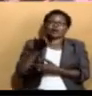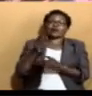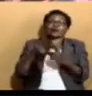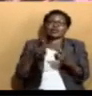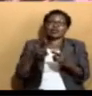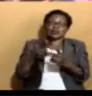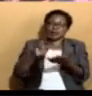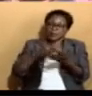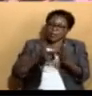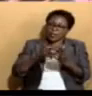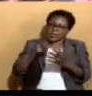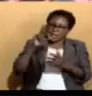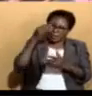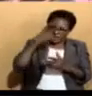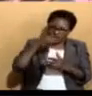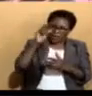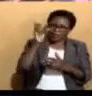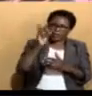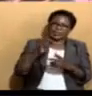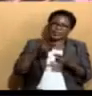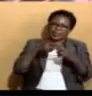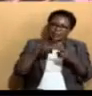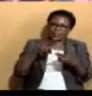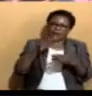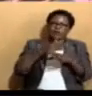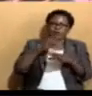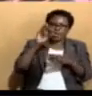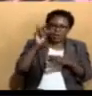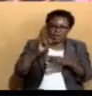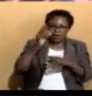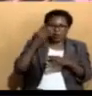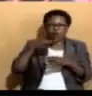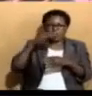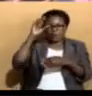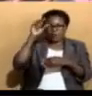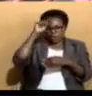becomes the date that that declaration was made. Now,